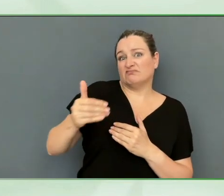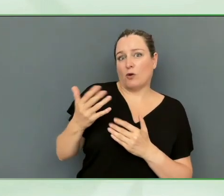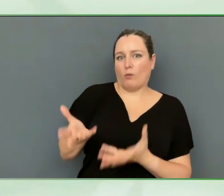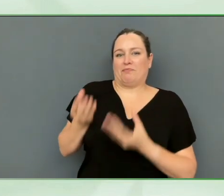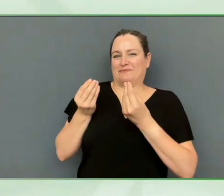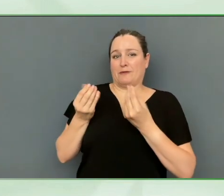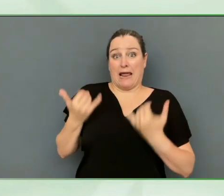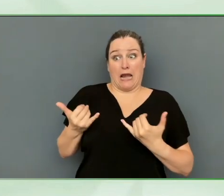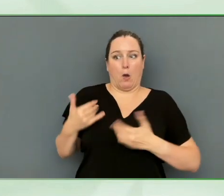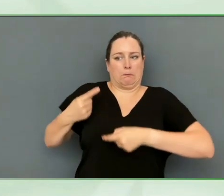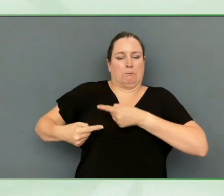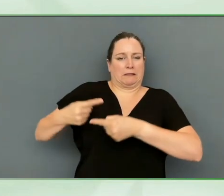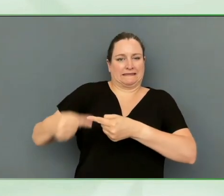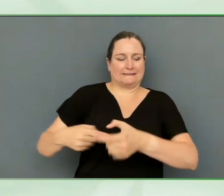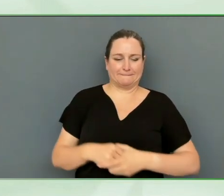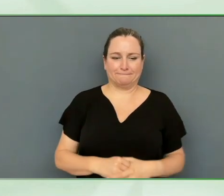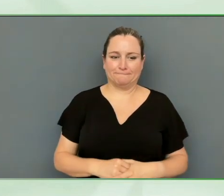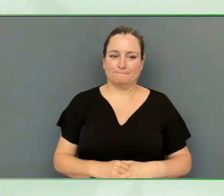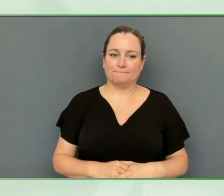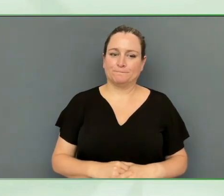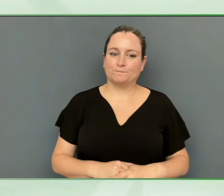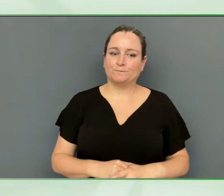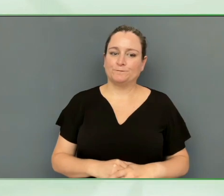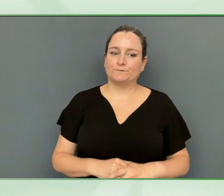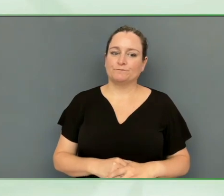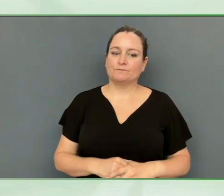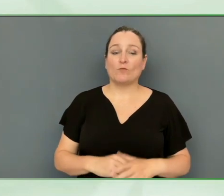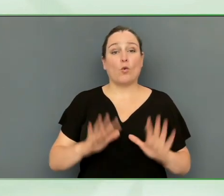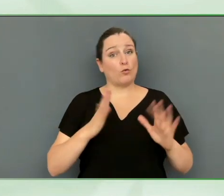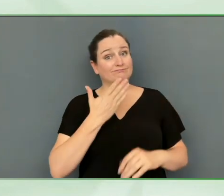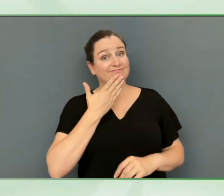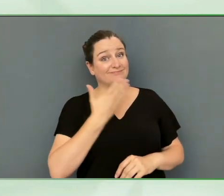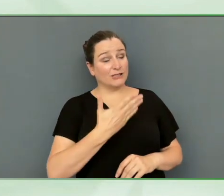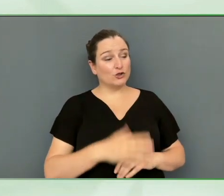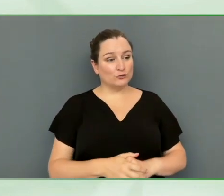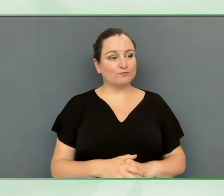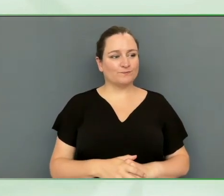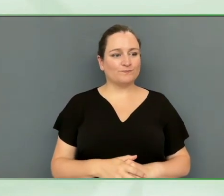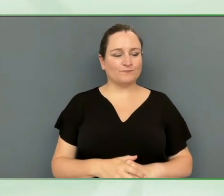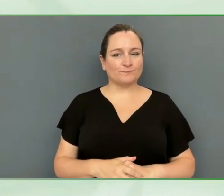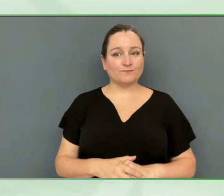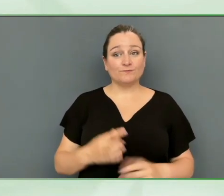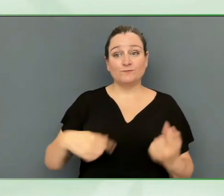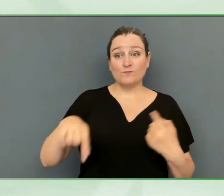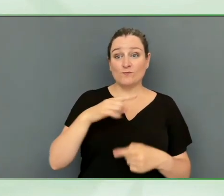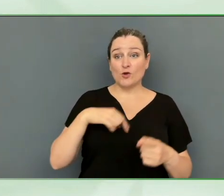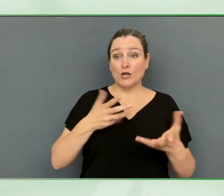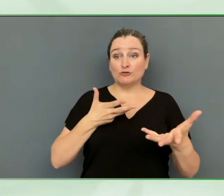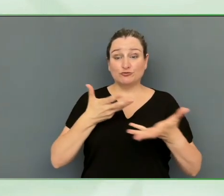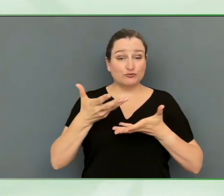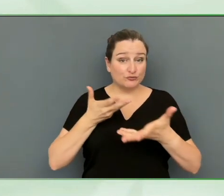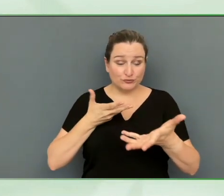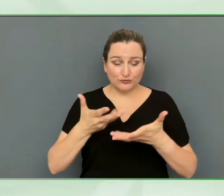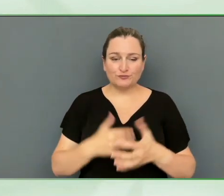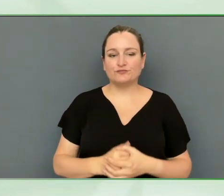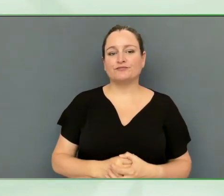great. Thank you, Stefan. So to start off our conversation, so Stefan, in your opinion, what